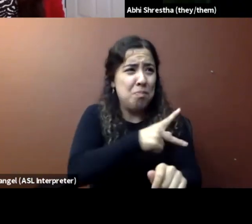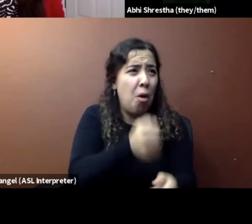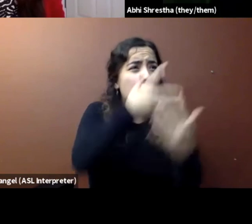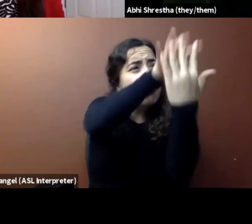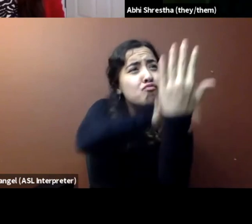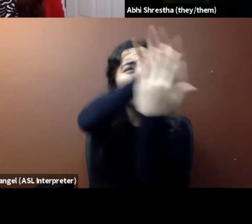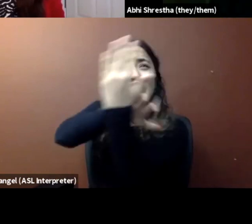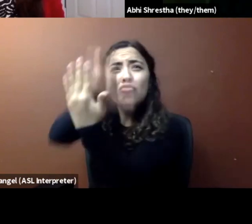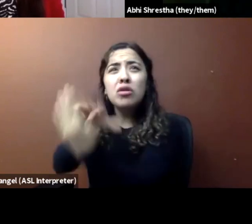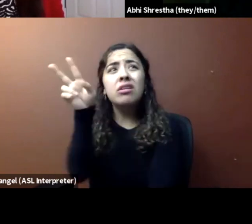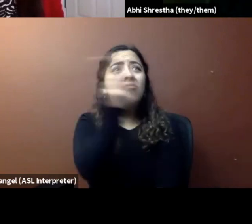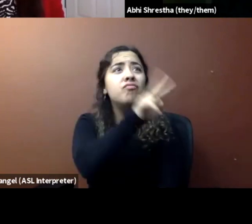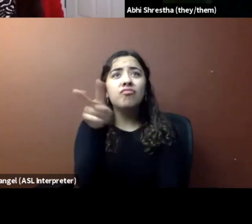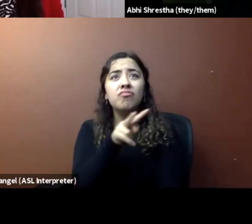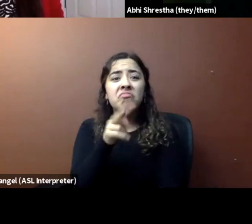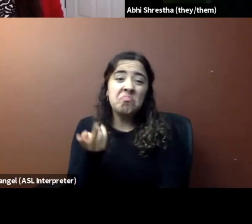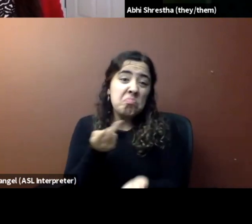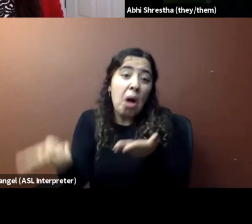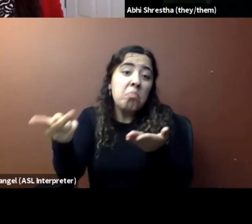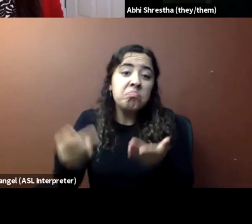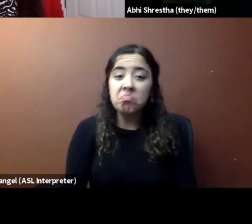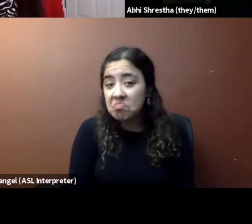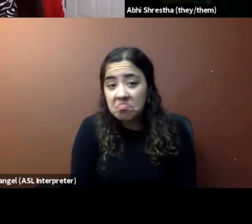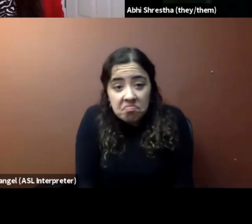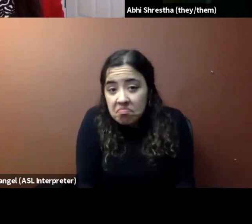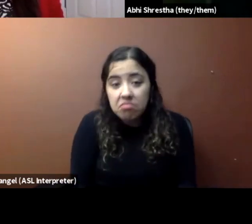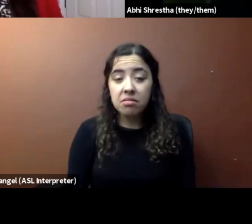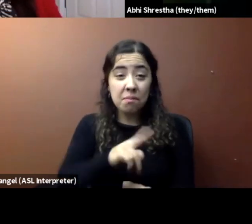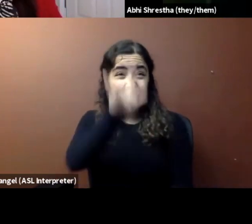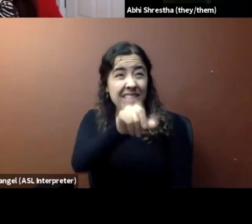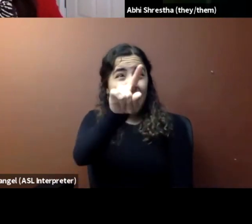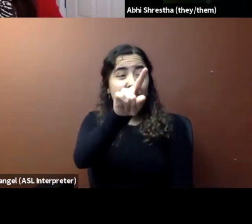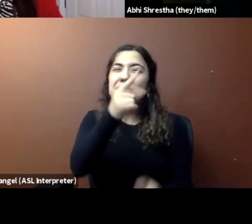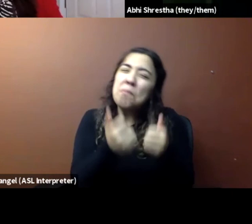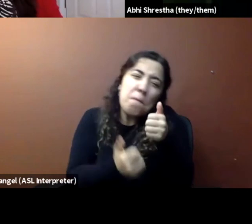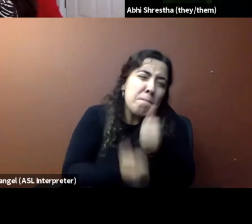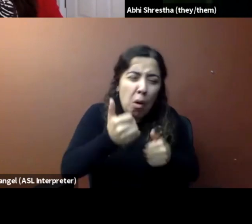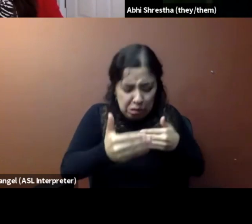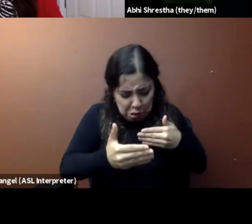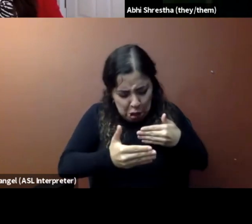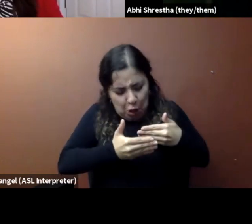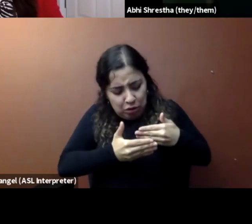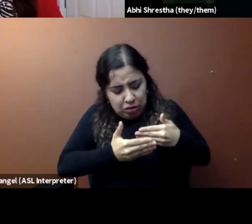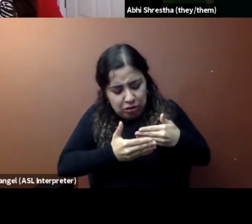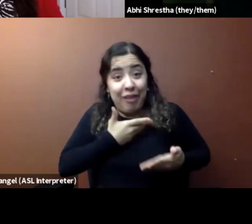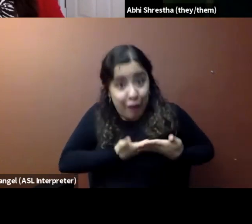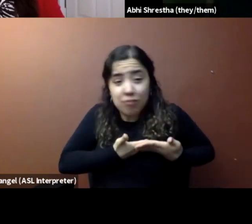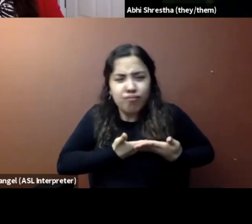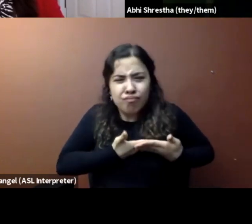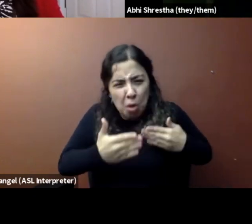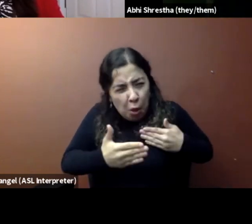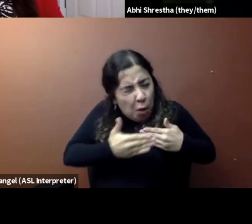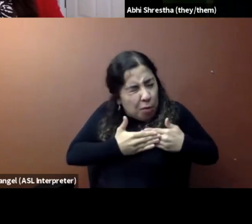But it's like the closest thing that I know. And it's the truest thing that I know. Oh, I love that. And like,